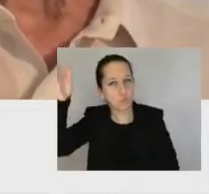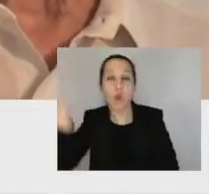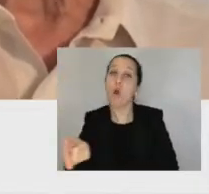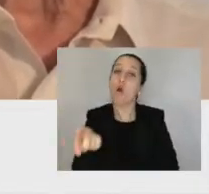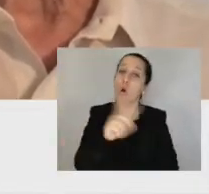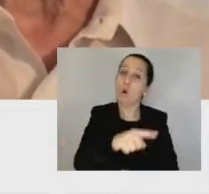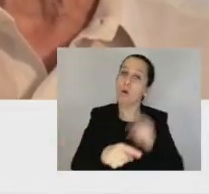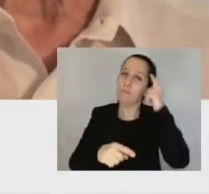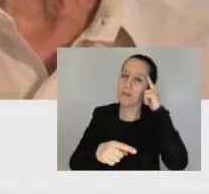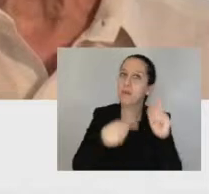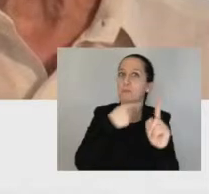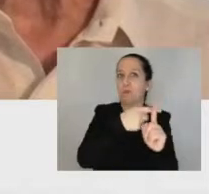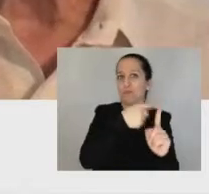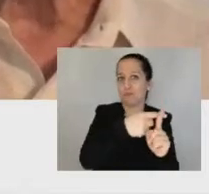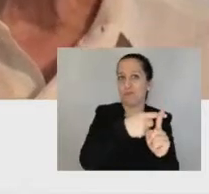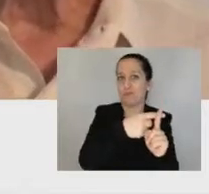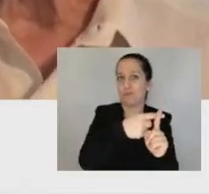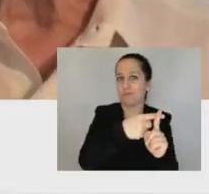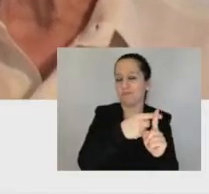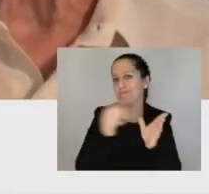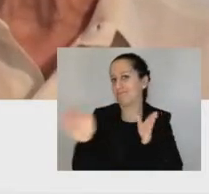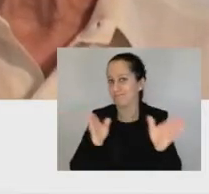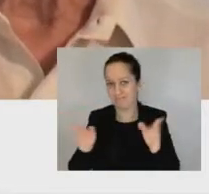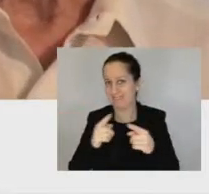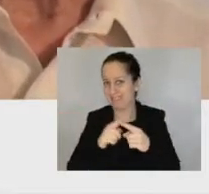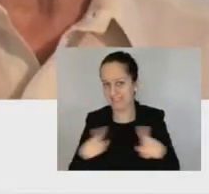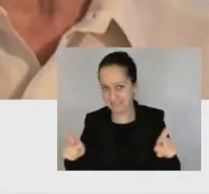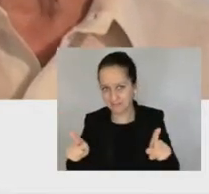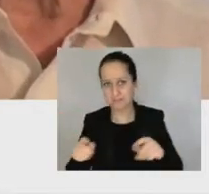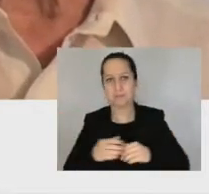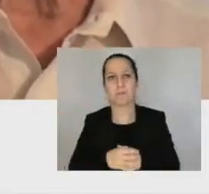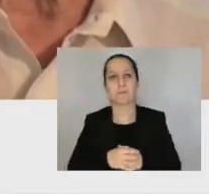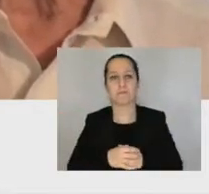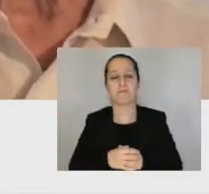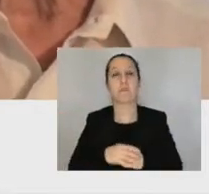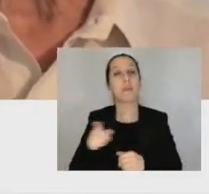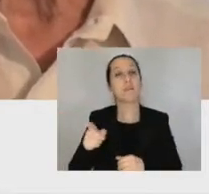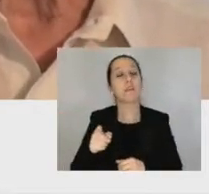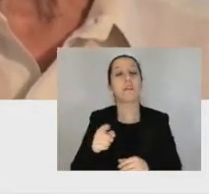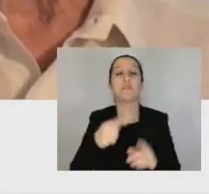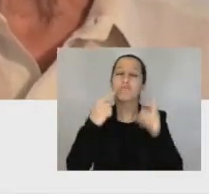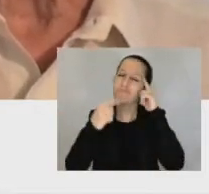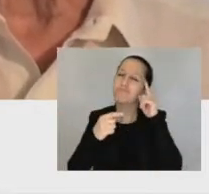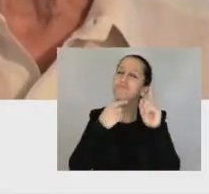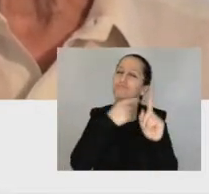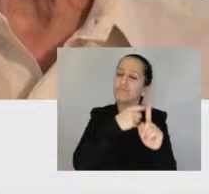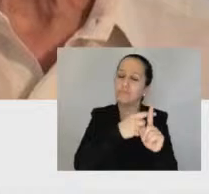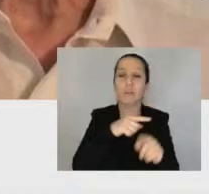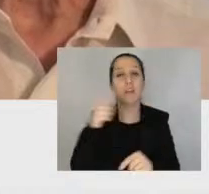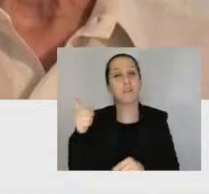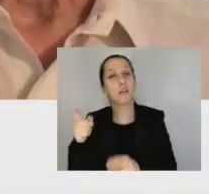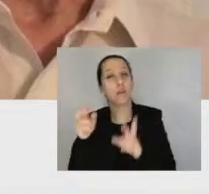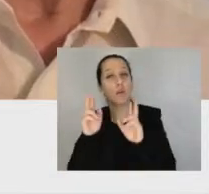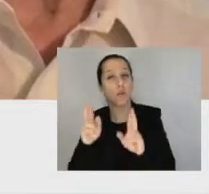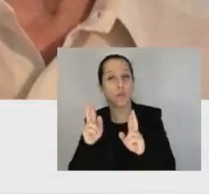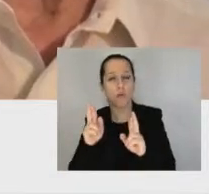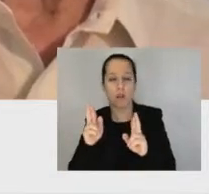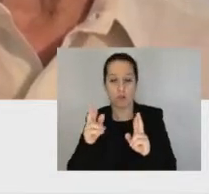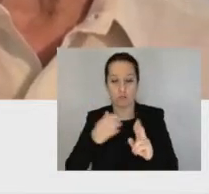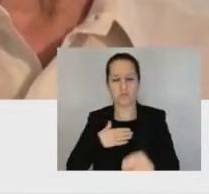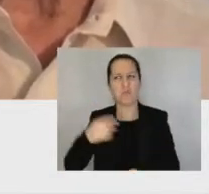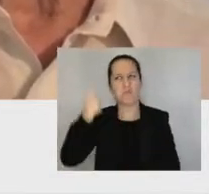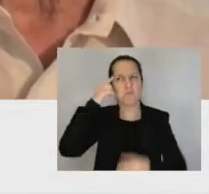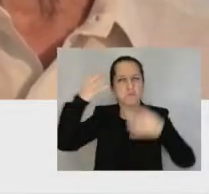not prognostication. It's not a prediction. It's an orientation of the spirit, an